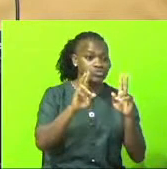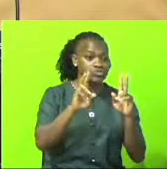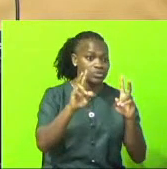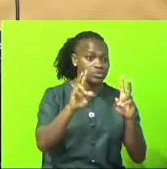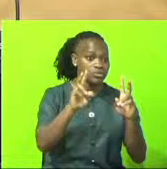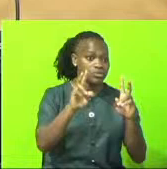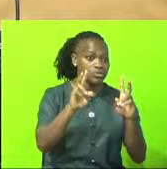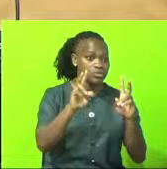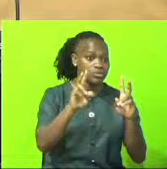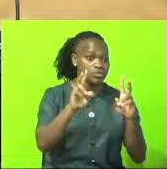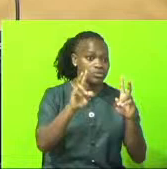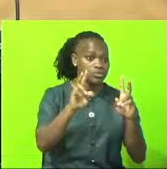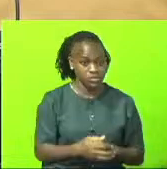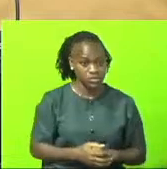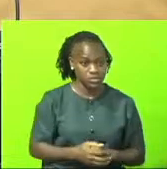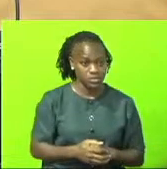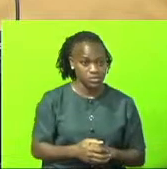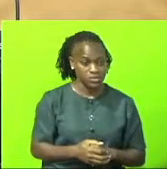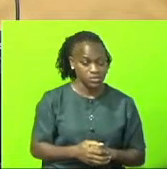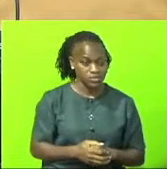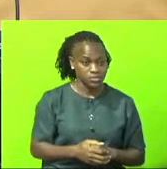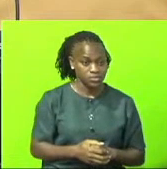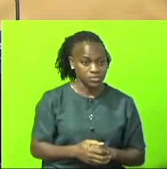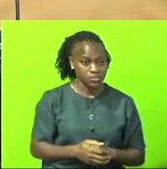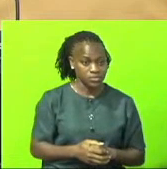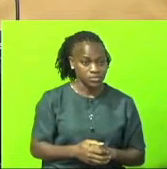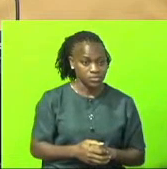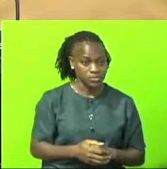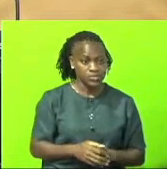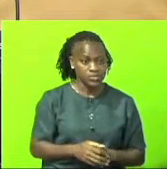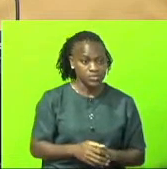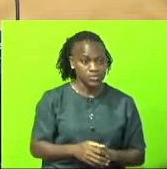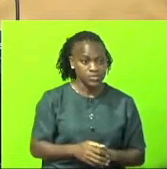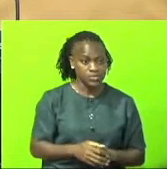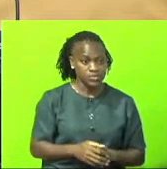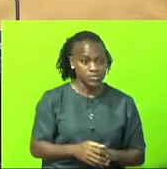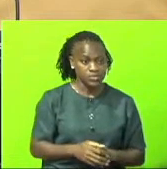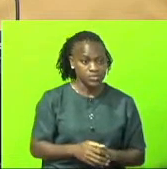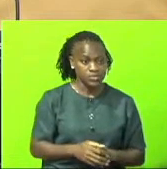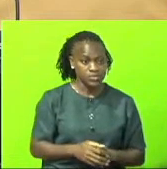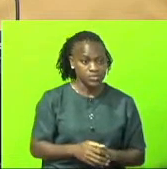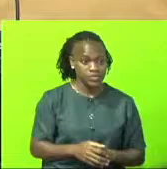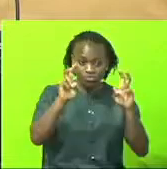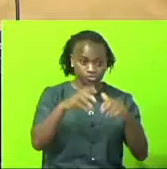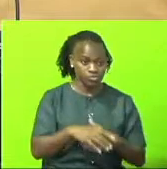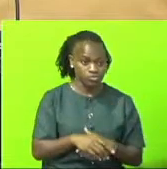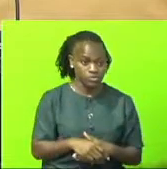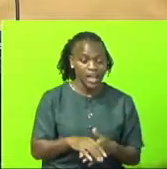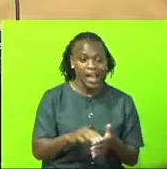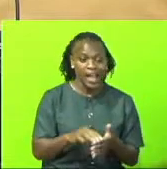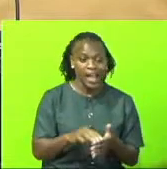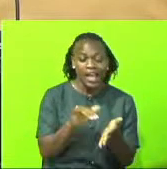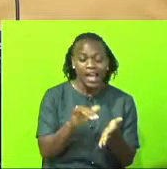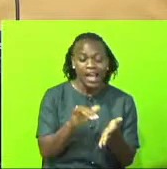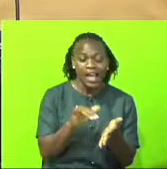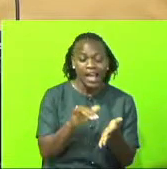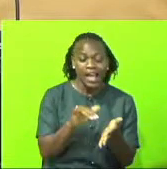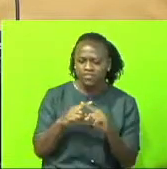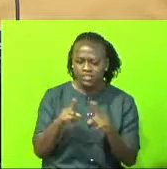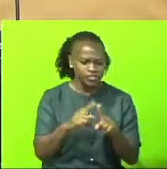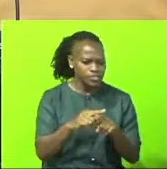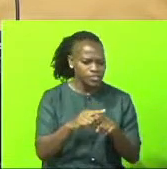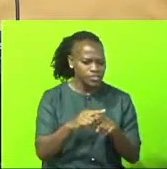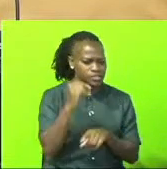Let me concede that this is a serious constitutional matter which has different views